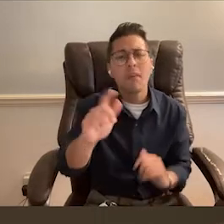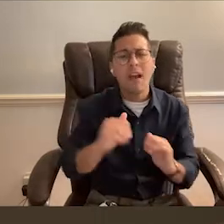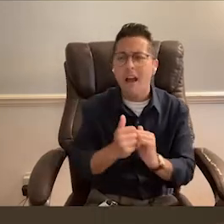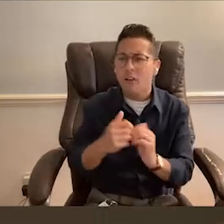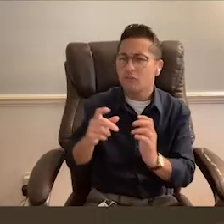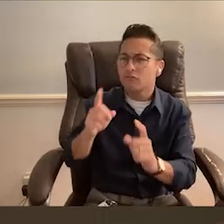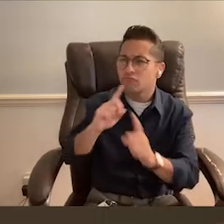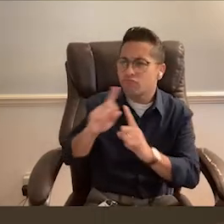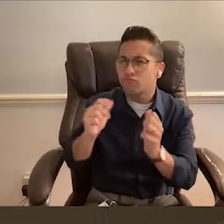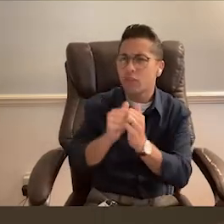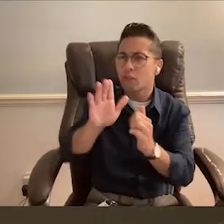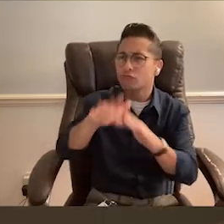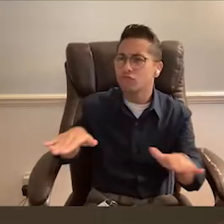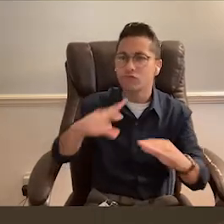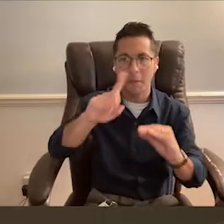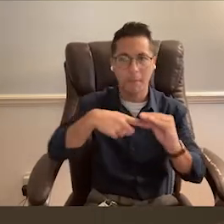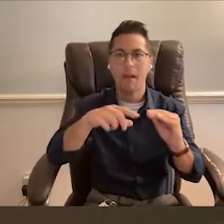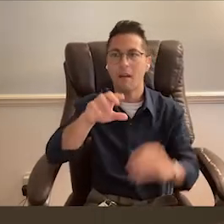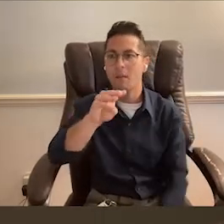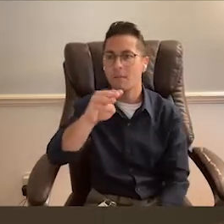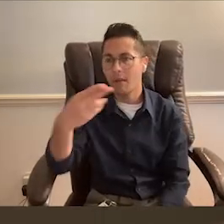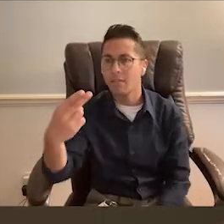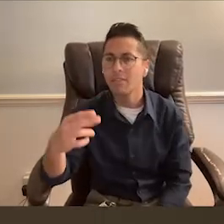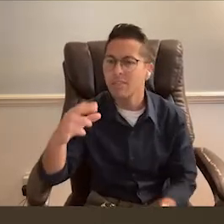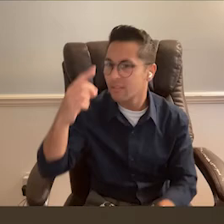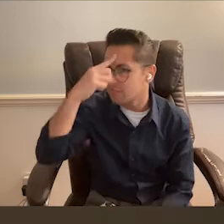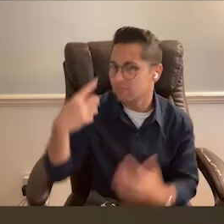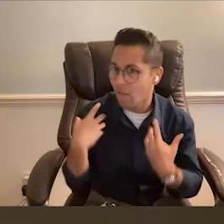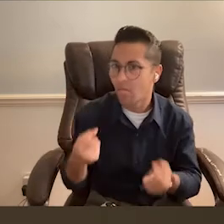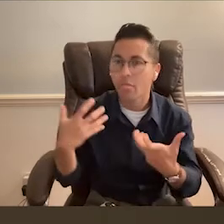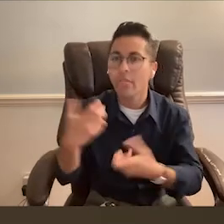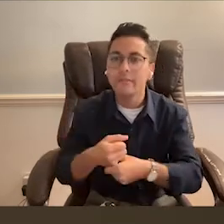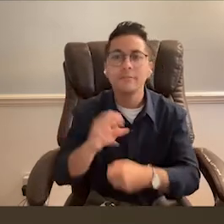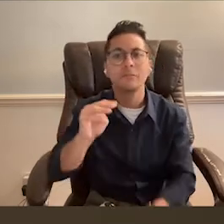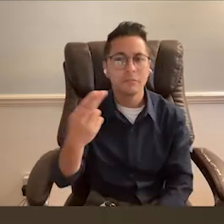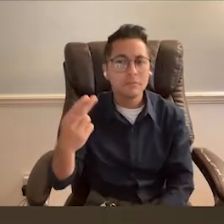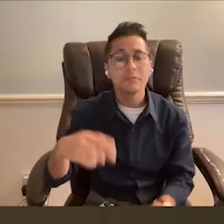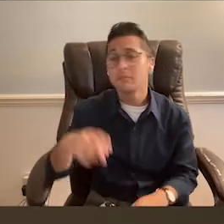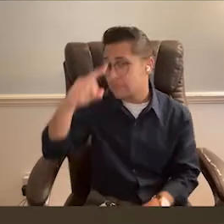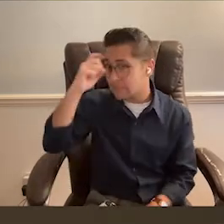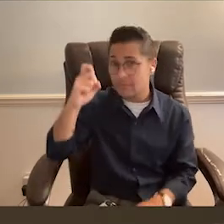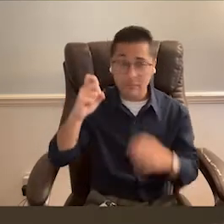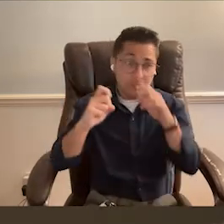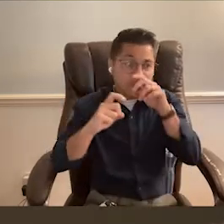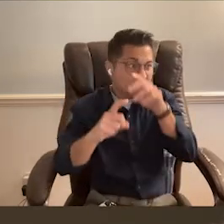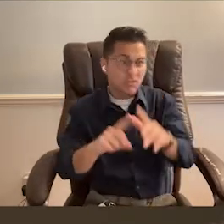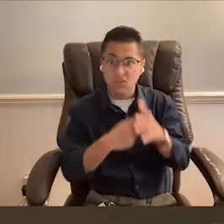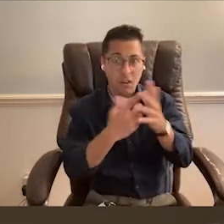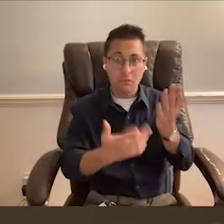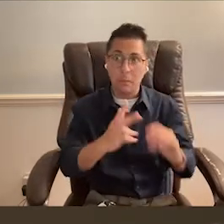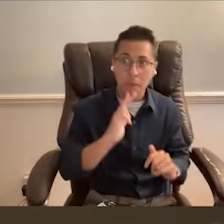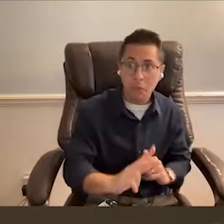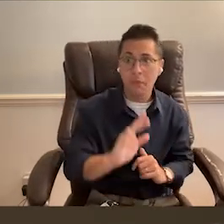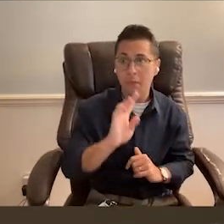some information up here that we'll hand out later about how to talk to your children about mental health. Since